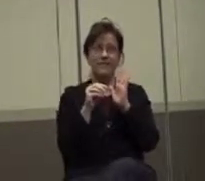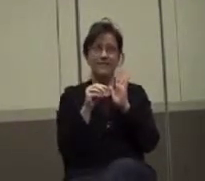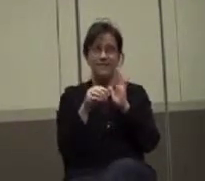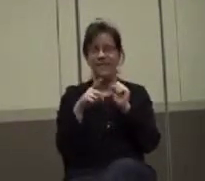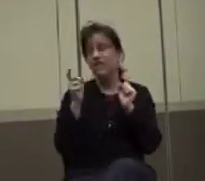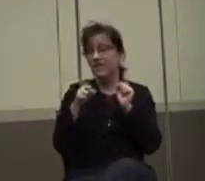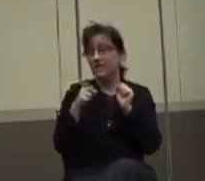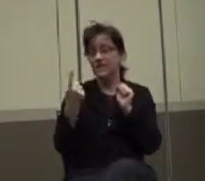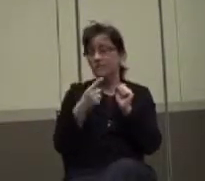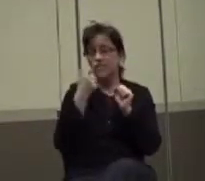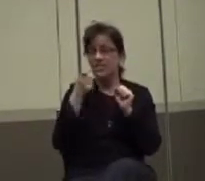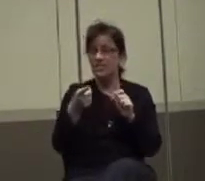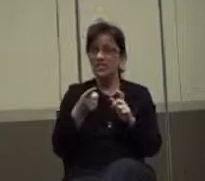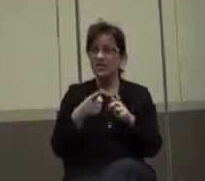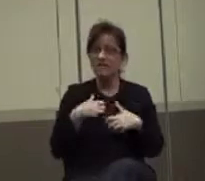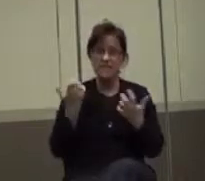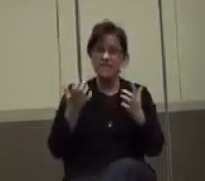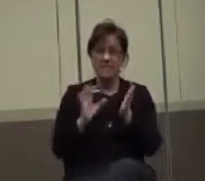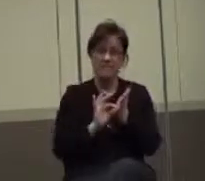mad, right?